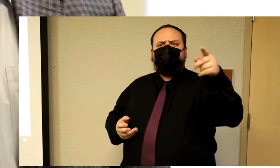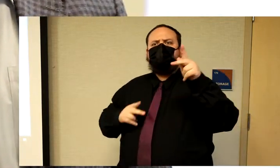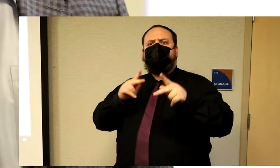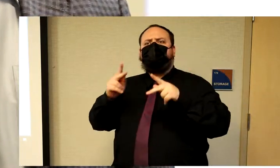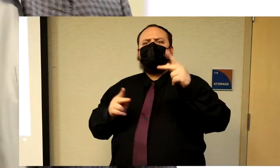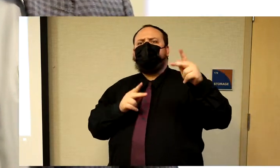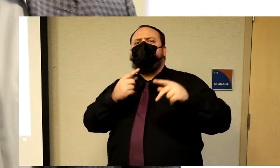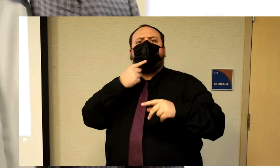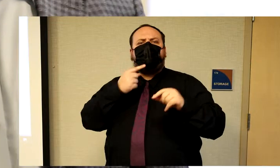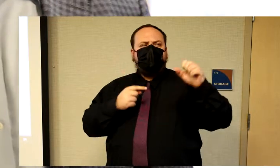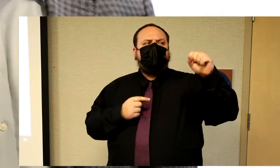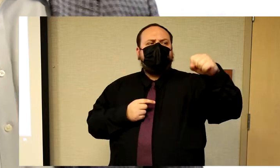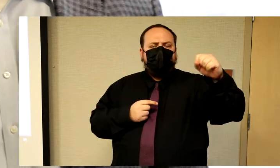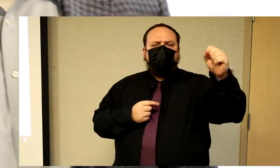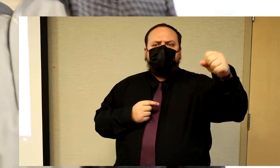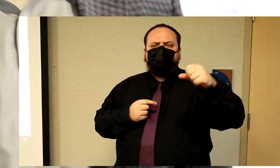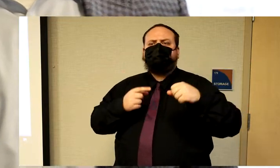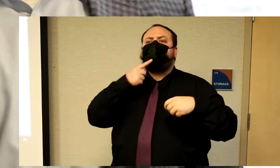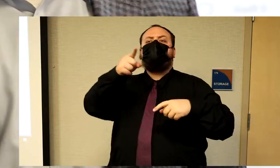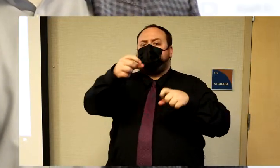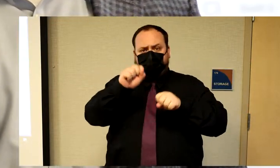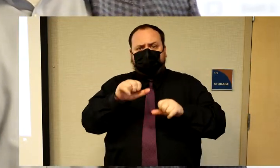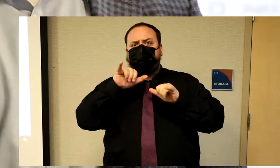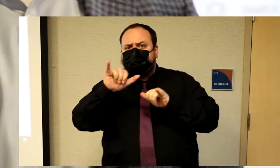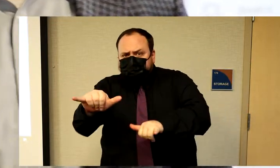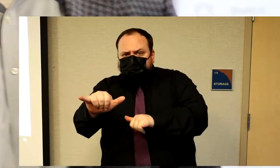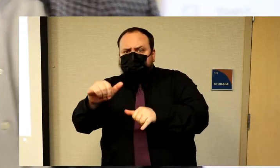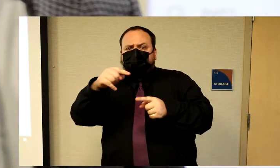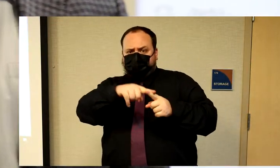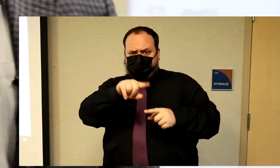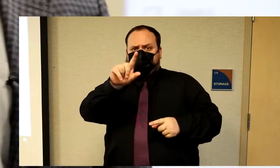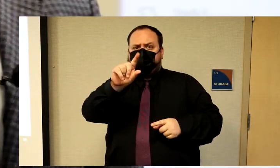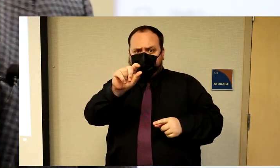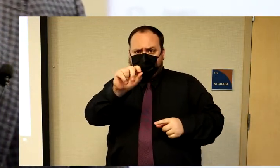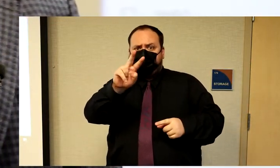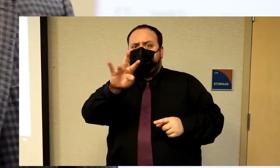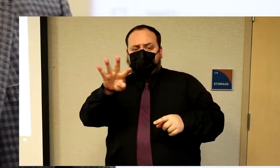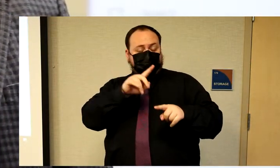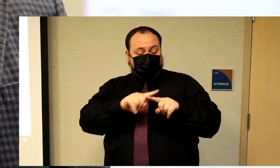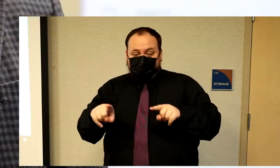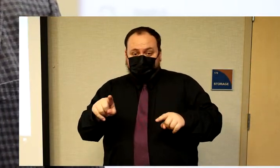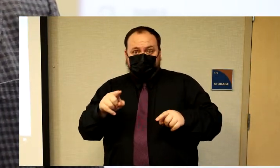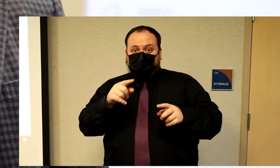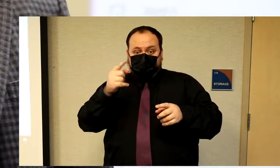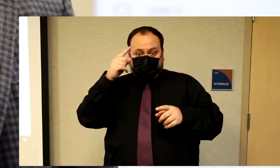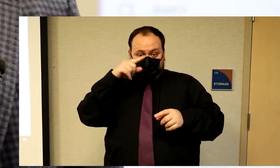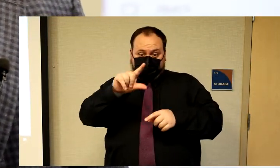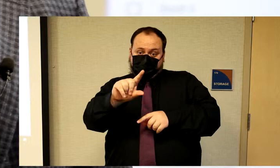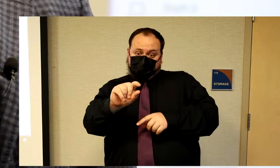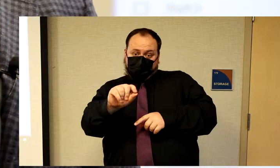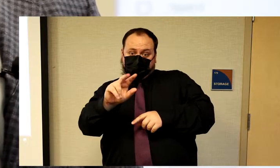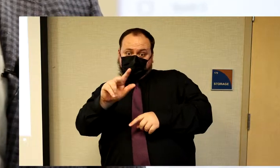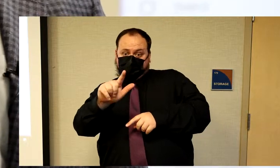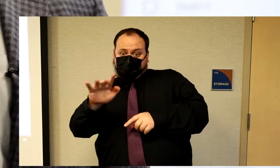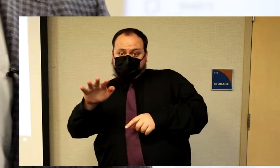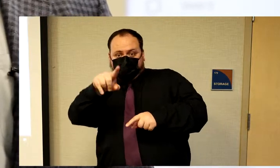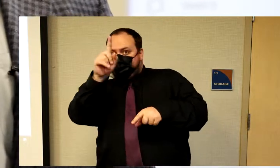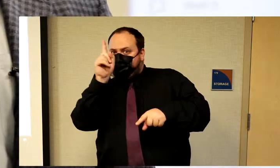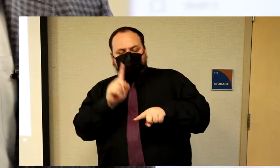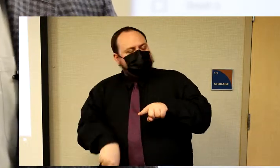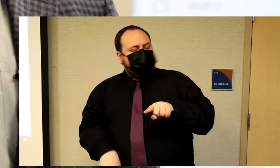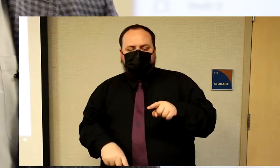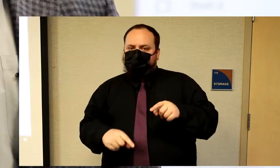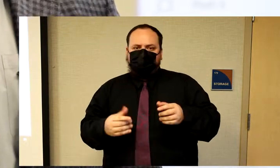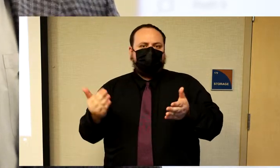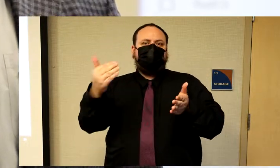You could stick around in your current seat till 2024, but then you wouldn't have a seat to run for at that time. I would just be done in 2024.